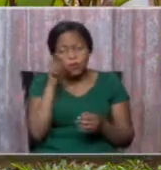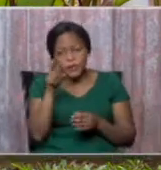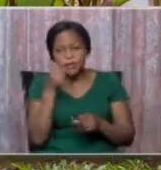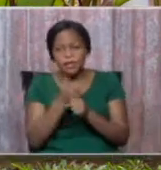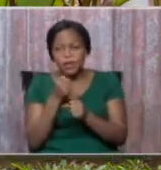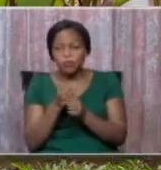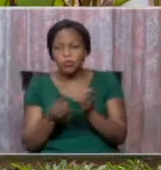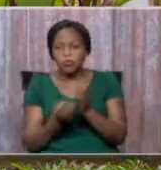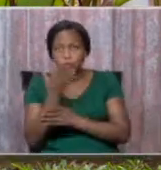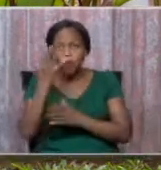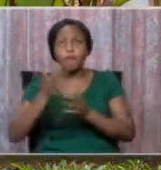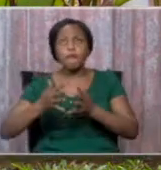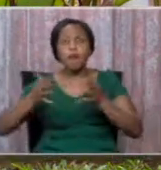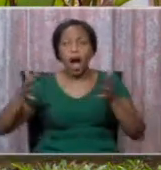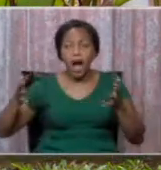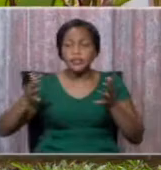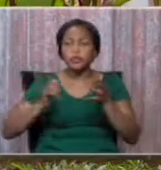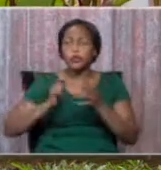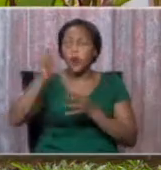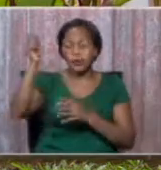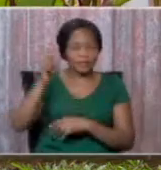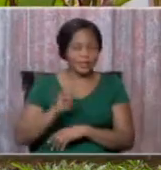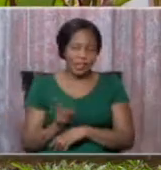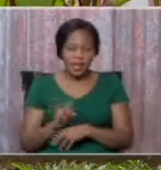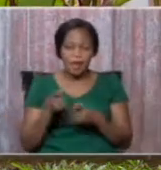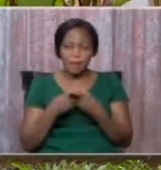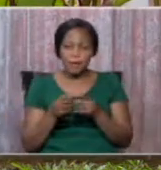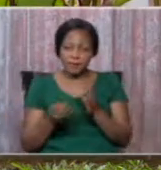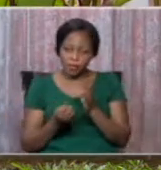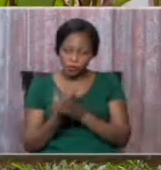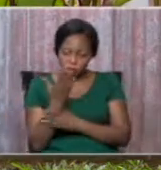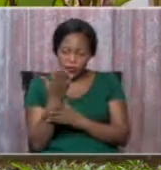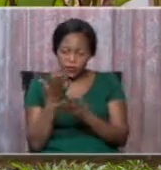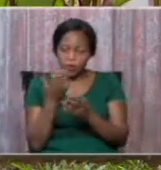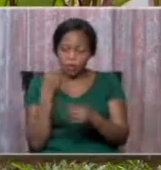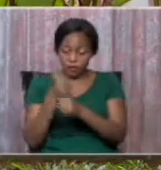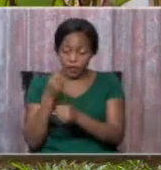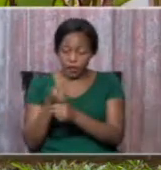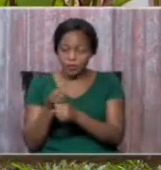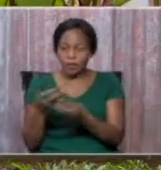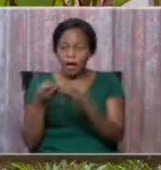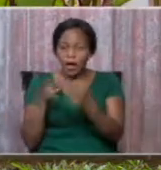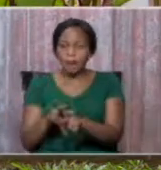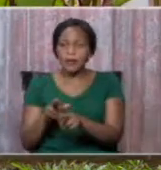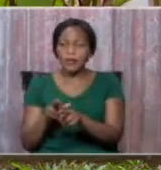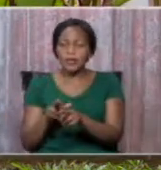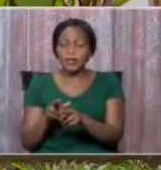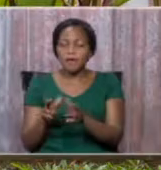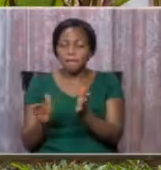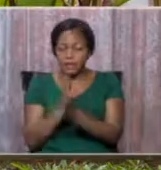pour out, the estrogen and the progesterone for girls, it's all preparing you for